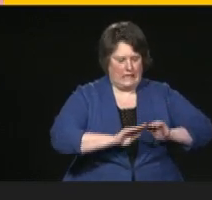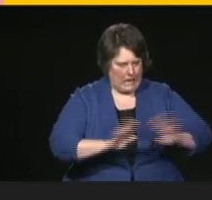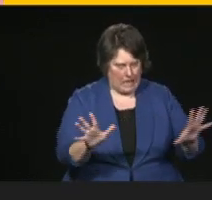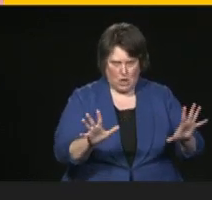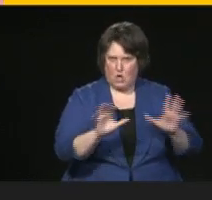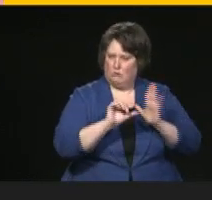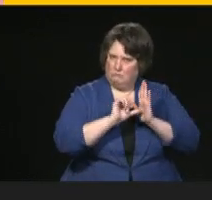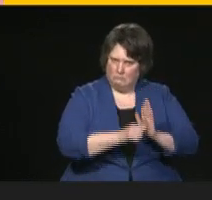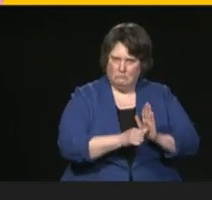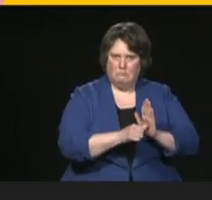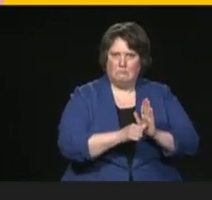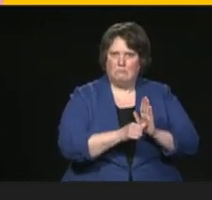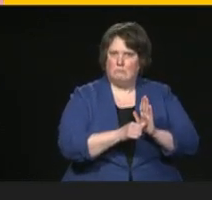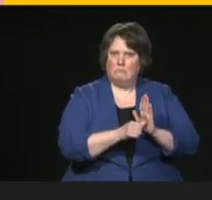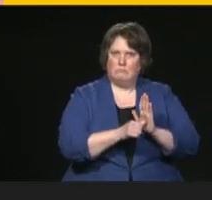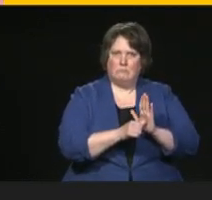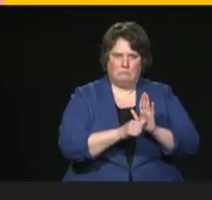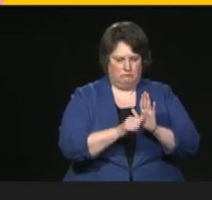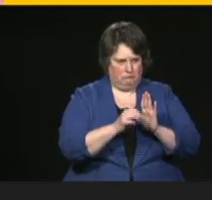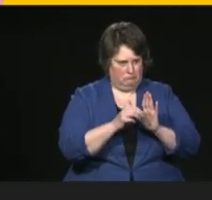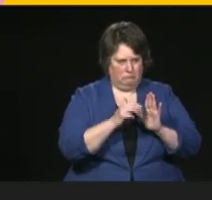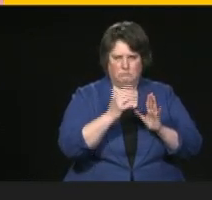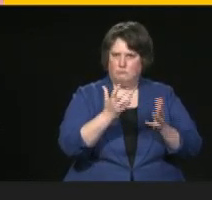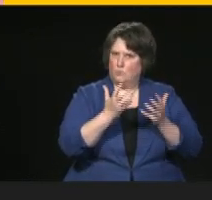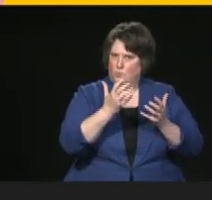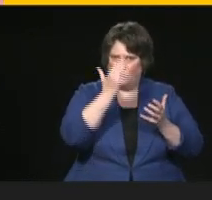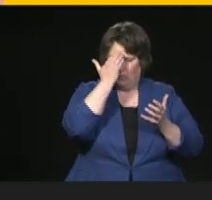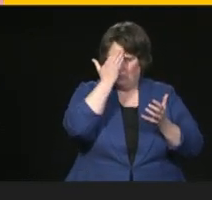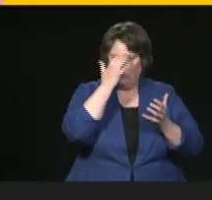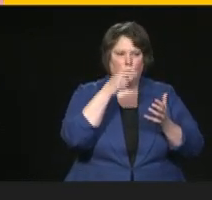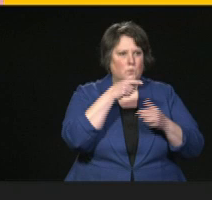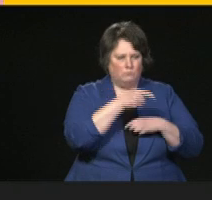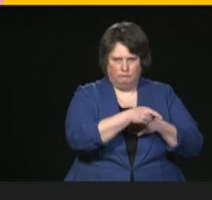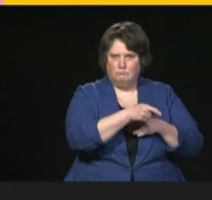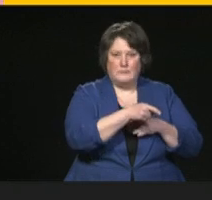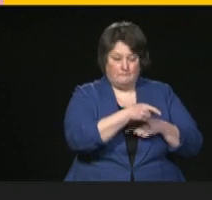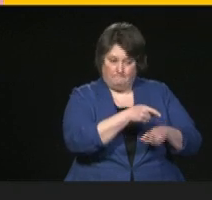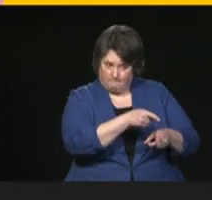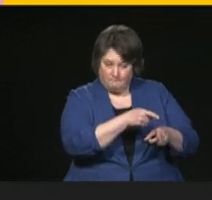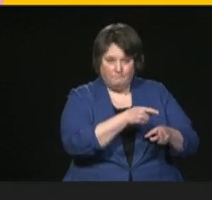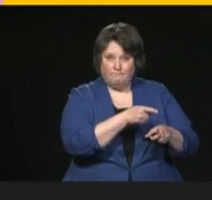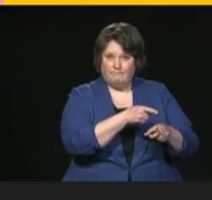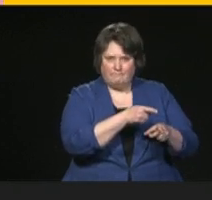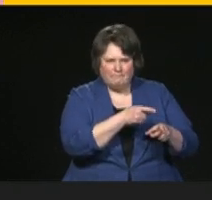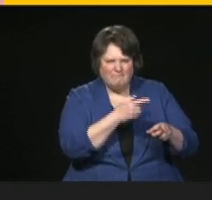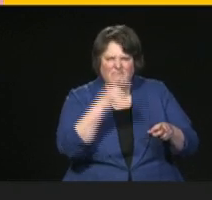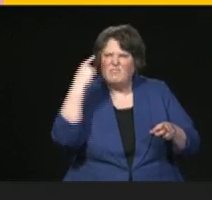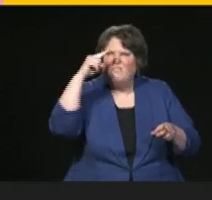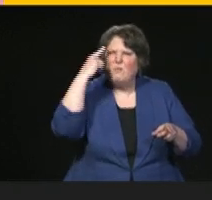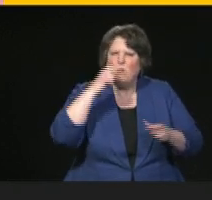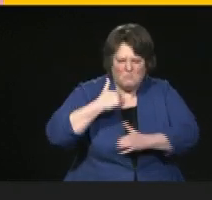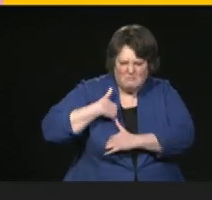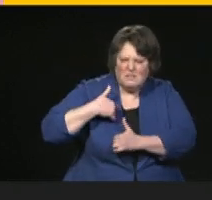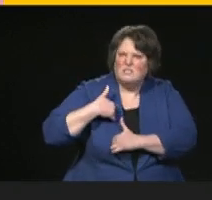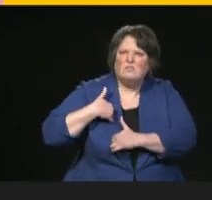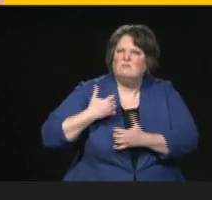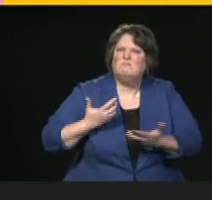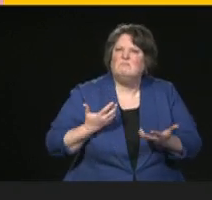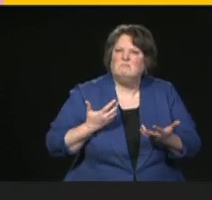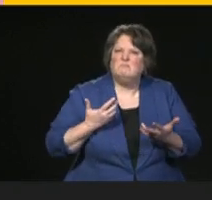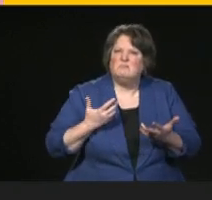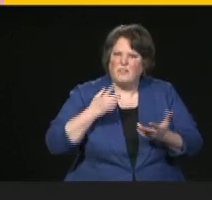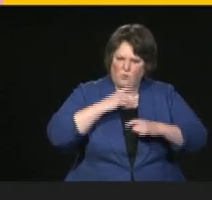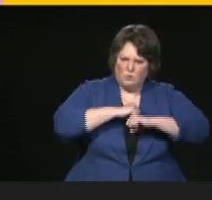that there is no logical reason to militarize our border with the United